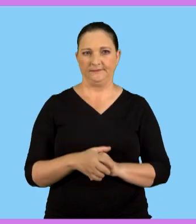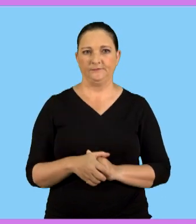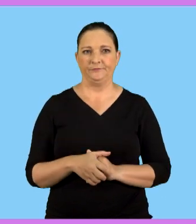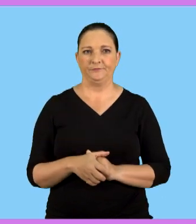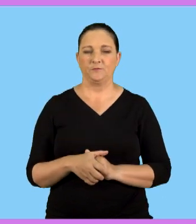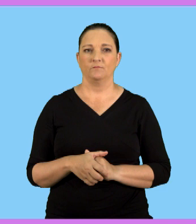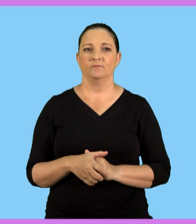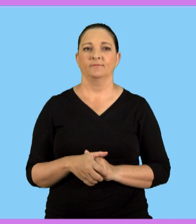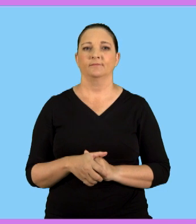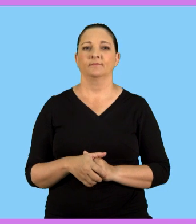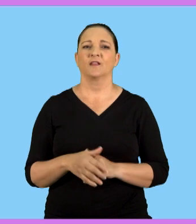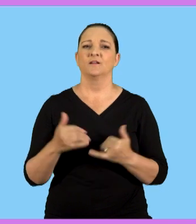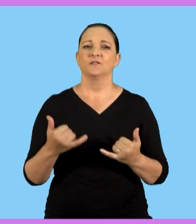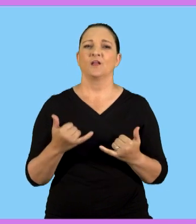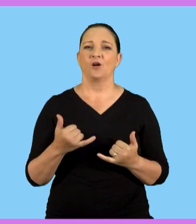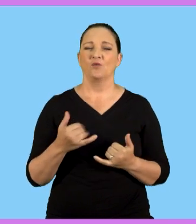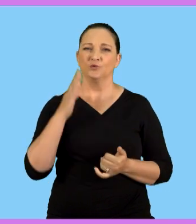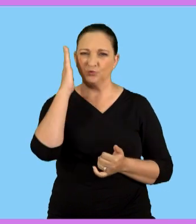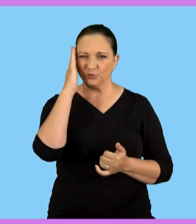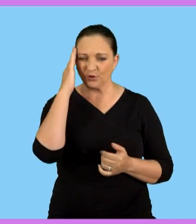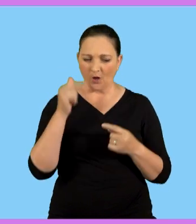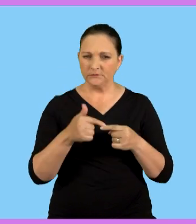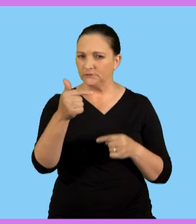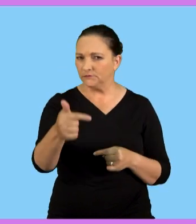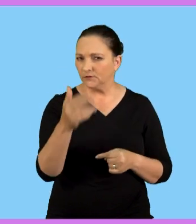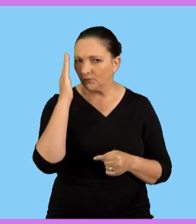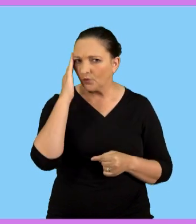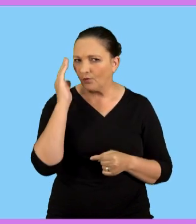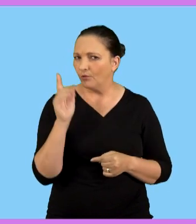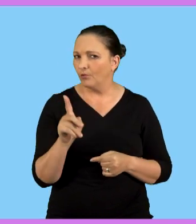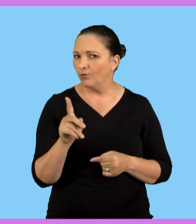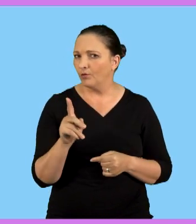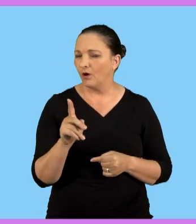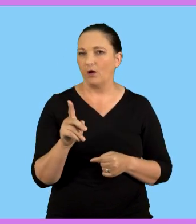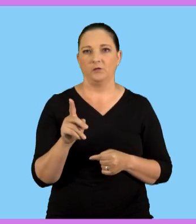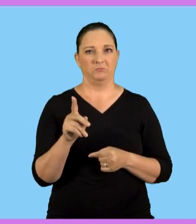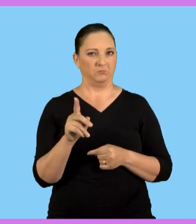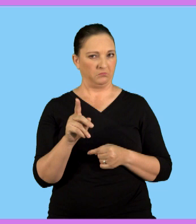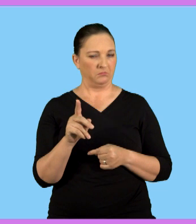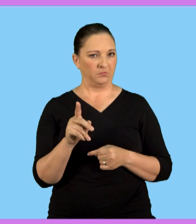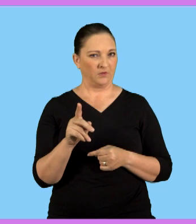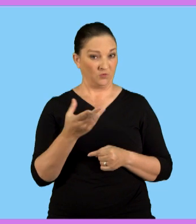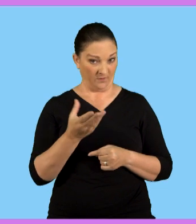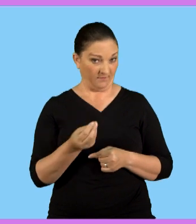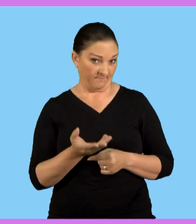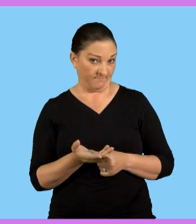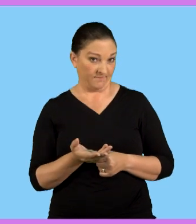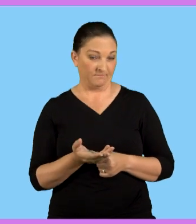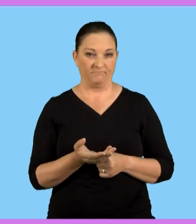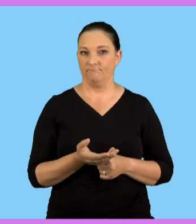on the context here, what was given, do I know what the distance is? It was not given in the